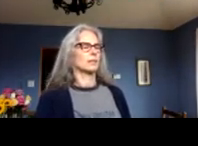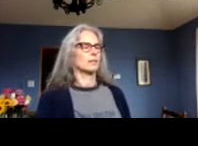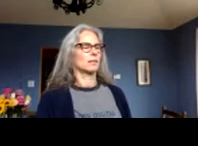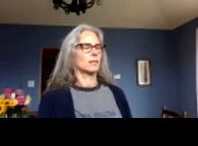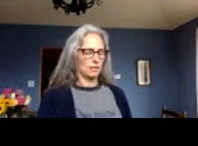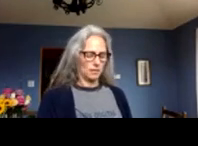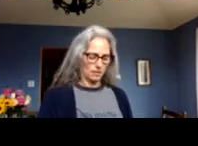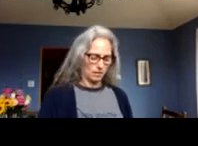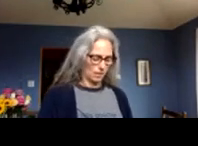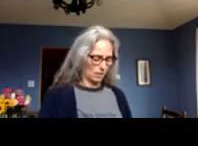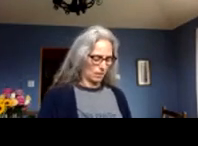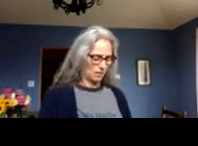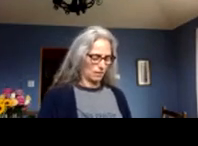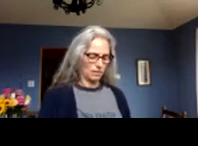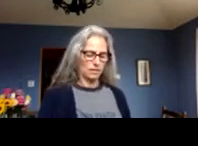Okay.